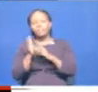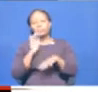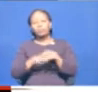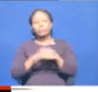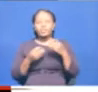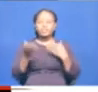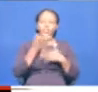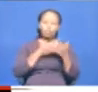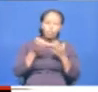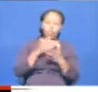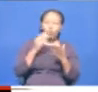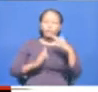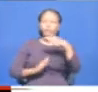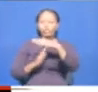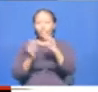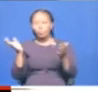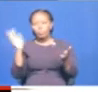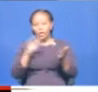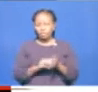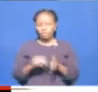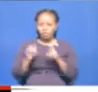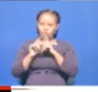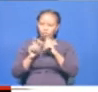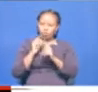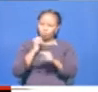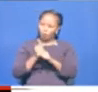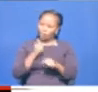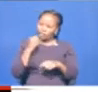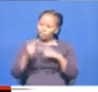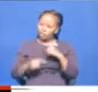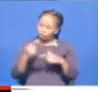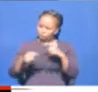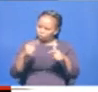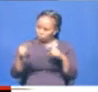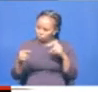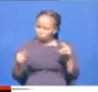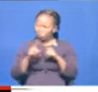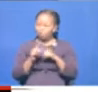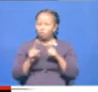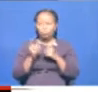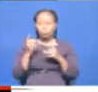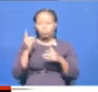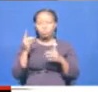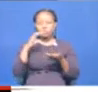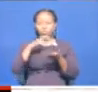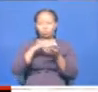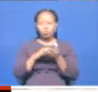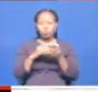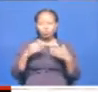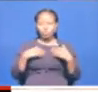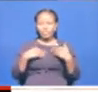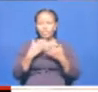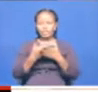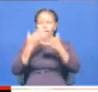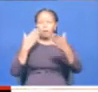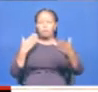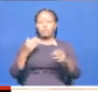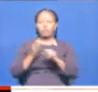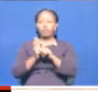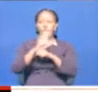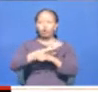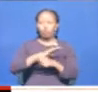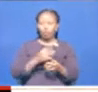again, get back to business, coming from that hull that we had with COVID. Mm-hmm. And also just, coming from the COVID,